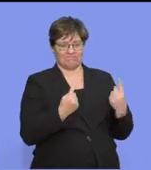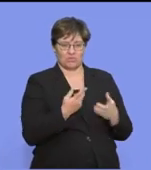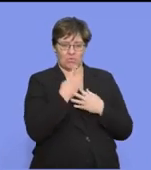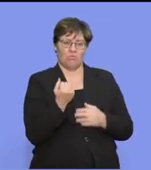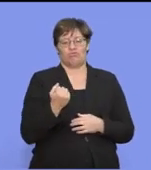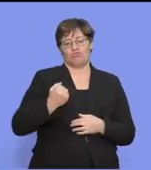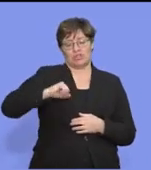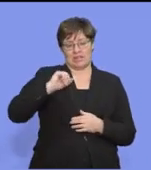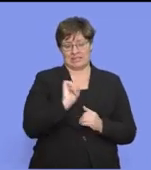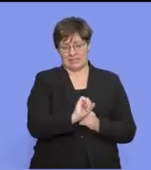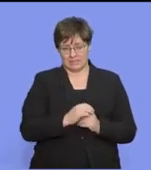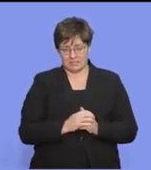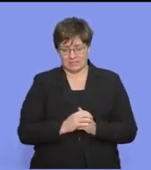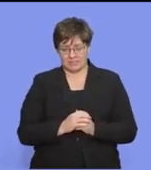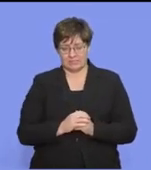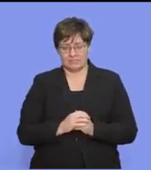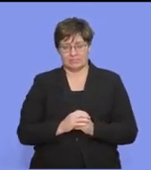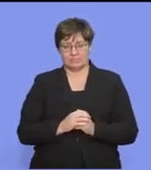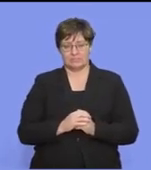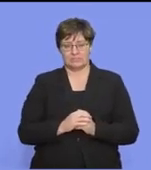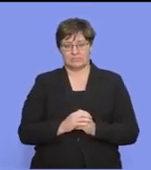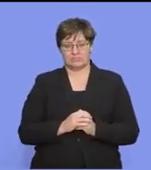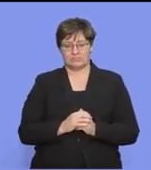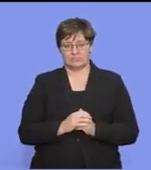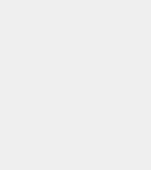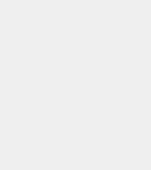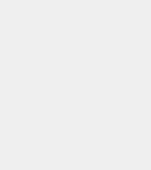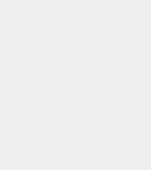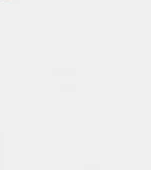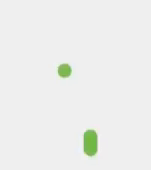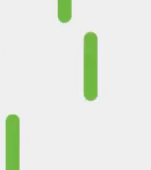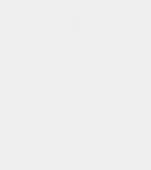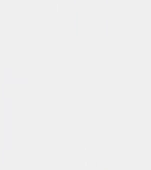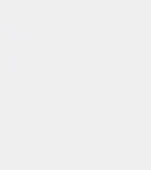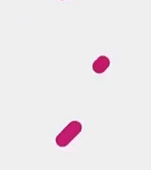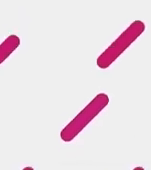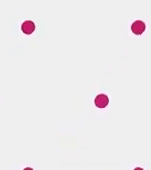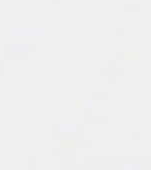reject his theory.